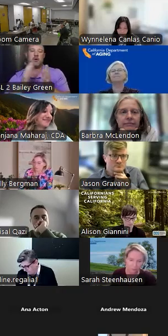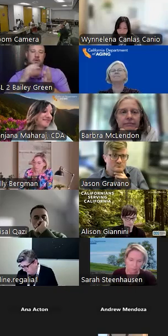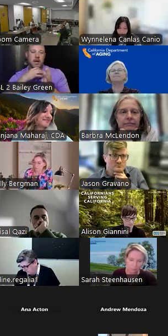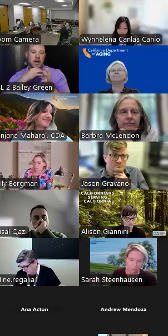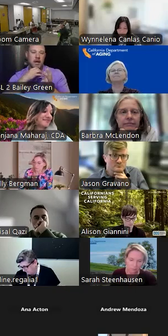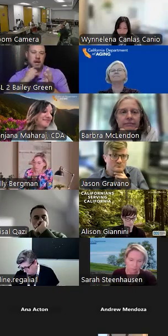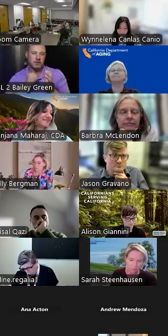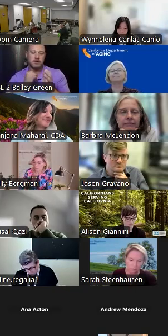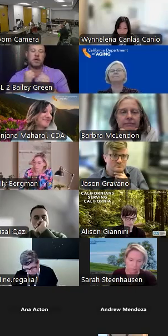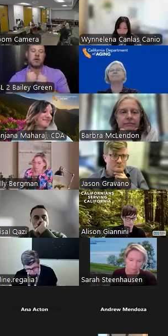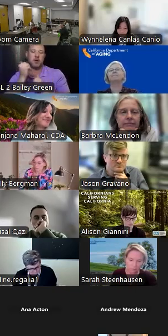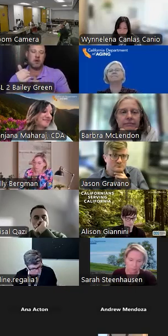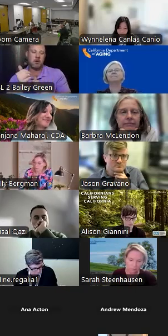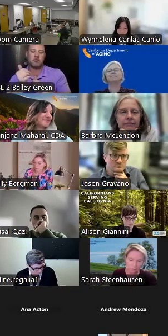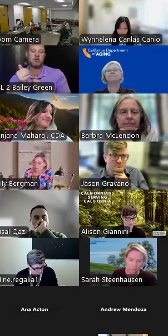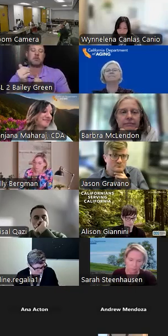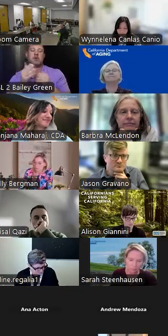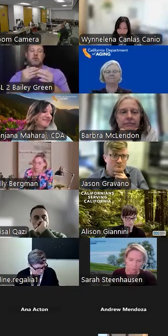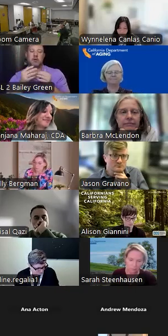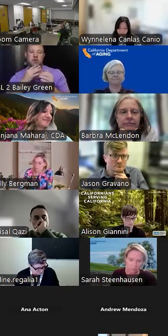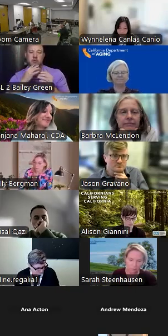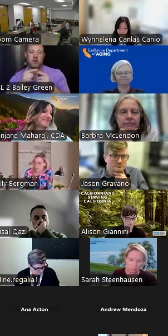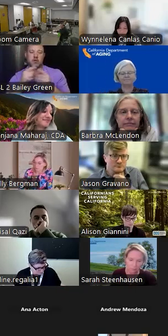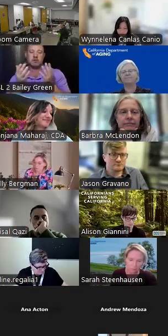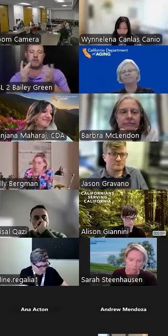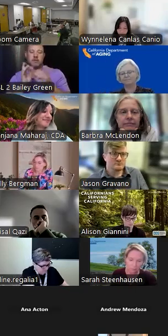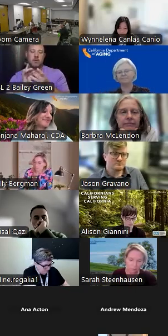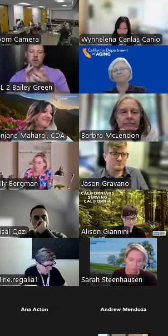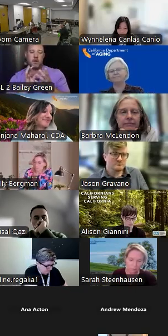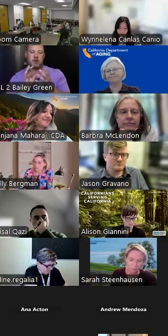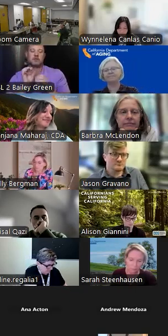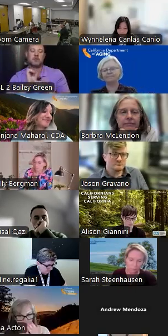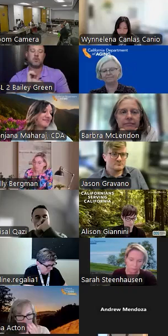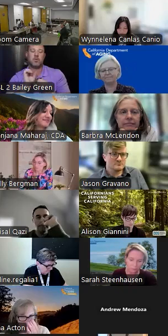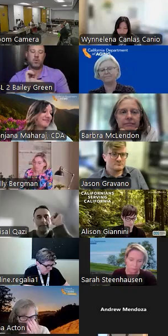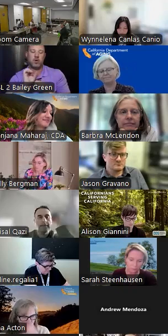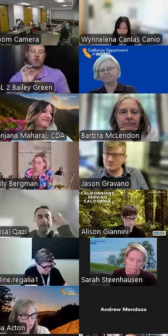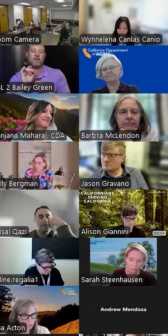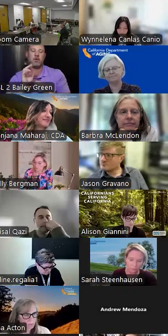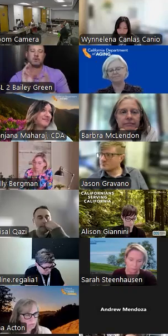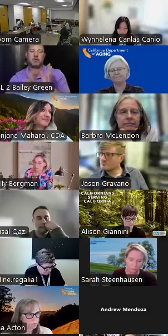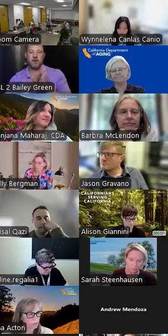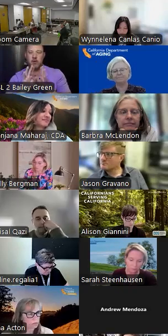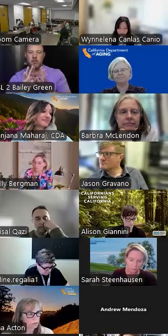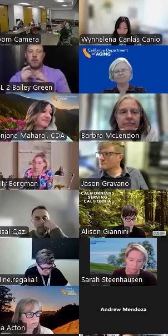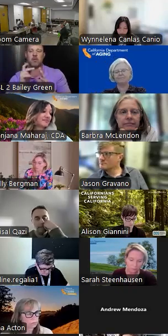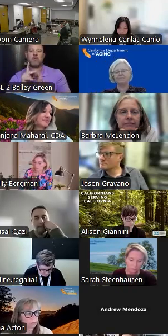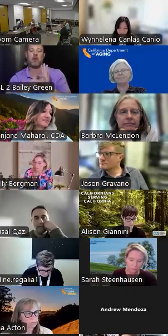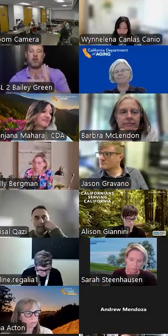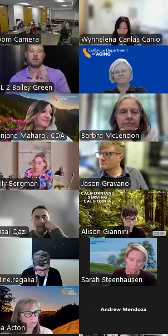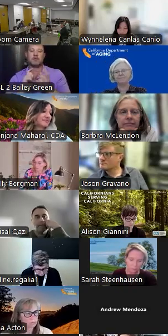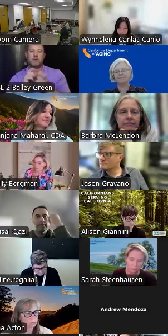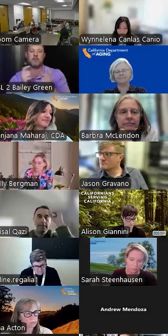aging and beyond, whether we're talking about service coordination, workforce development, or policy